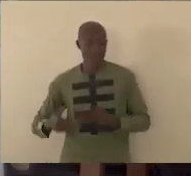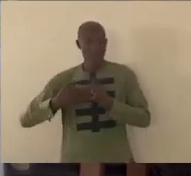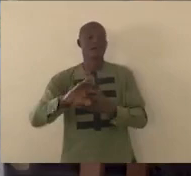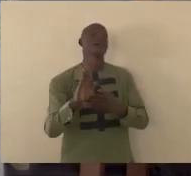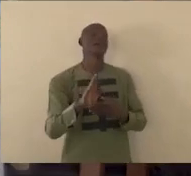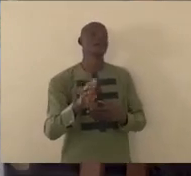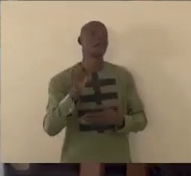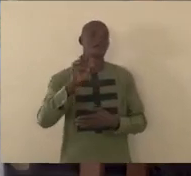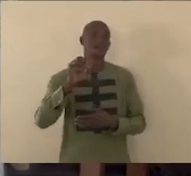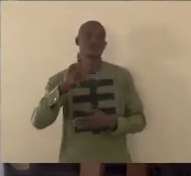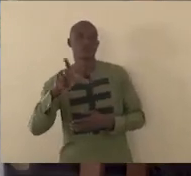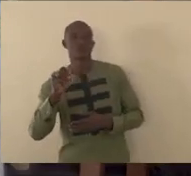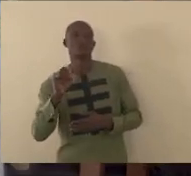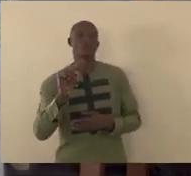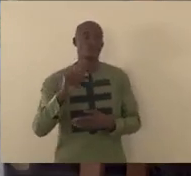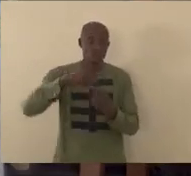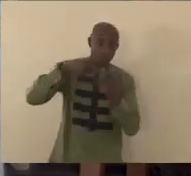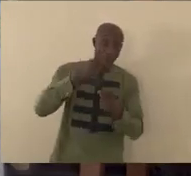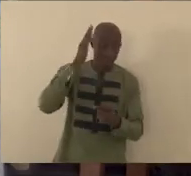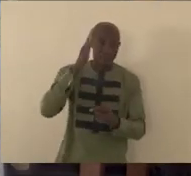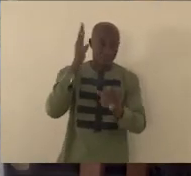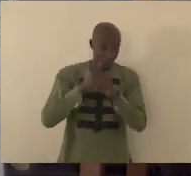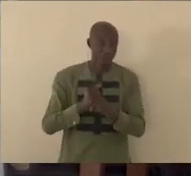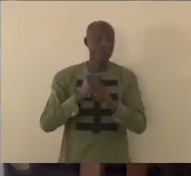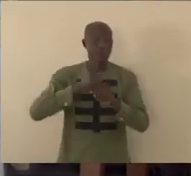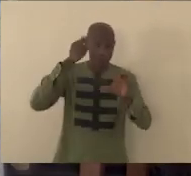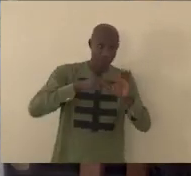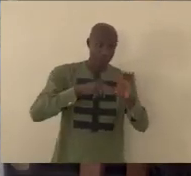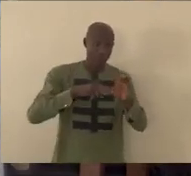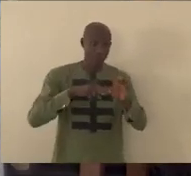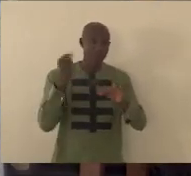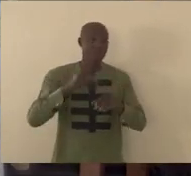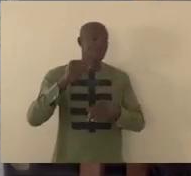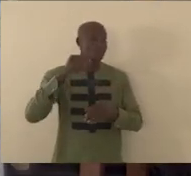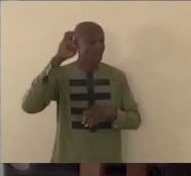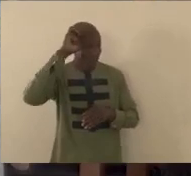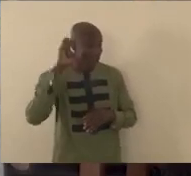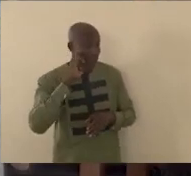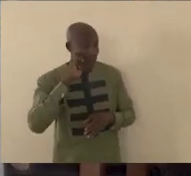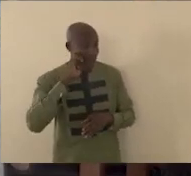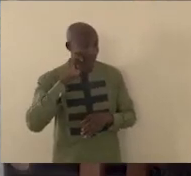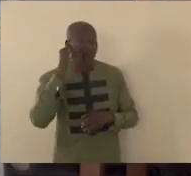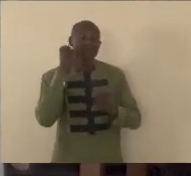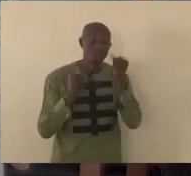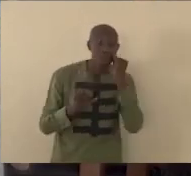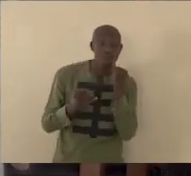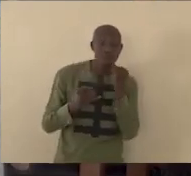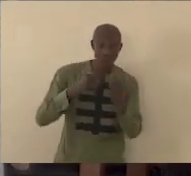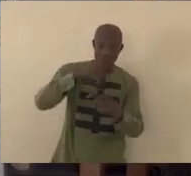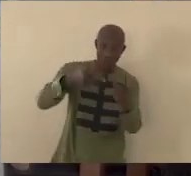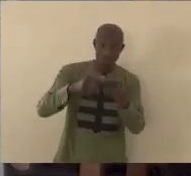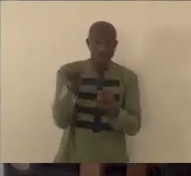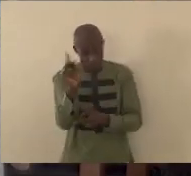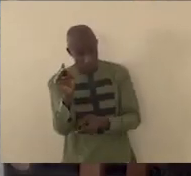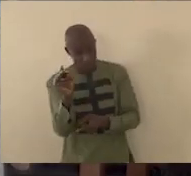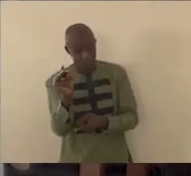Israel and Judah. When he ascended the throne, the elders of Israel went